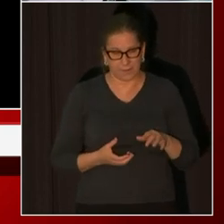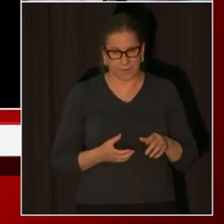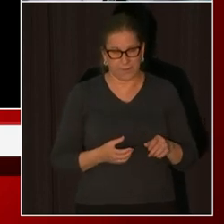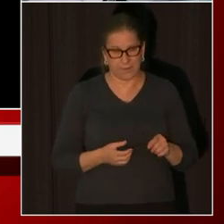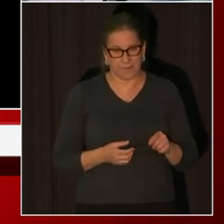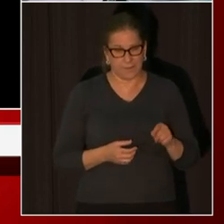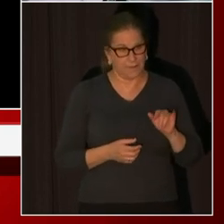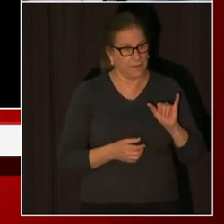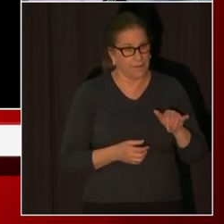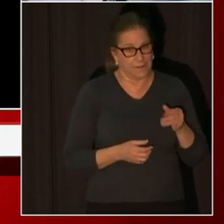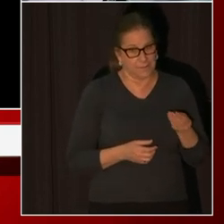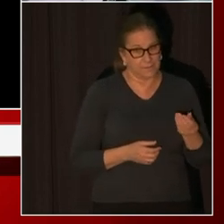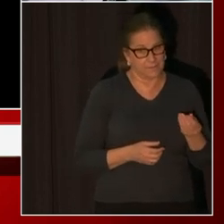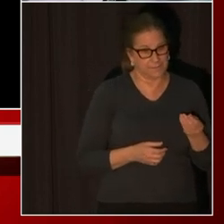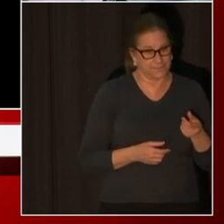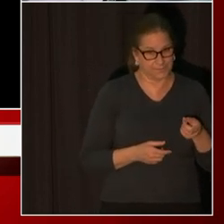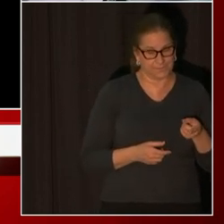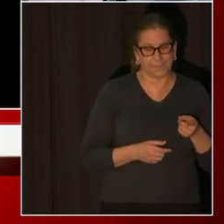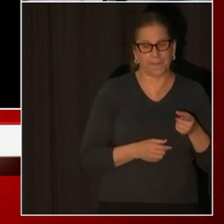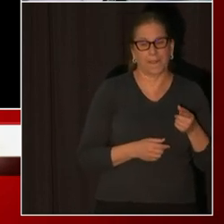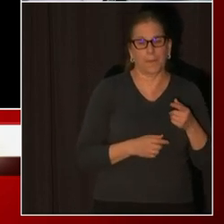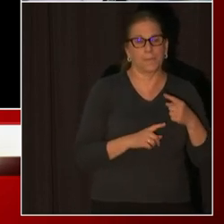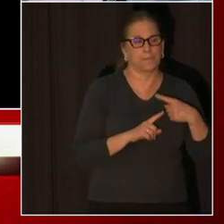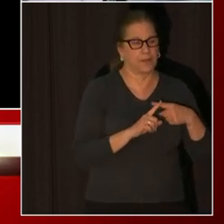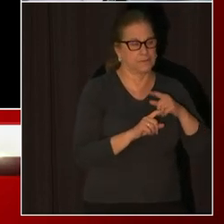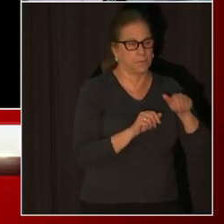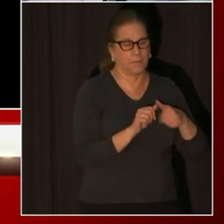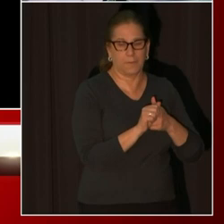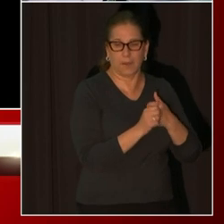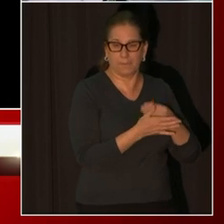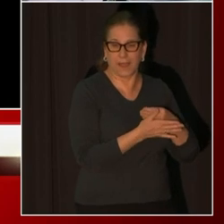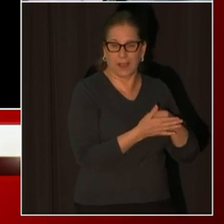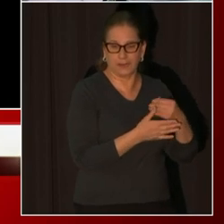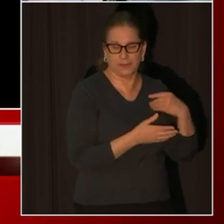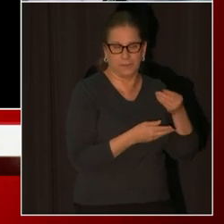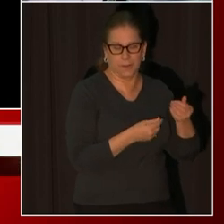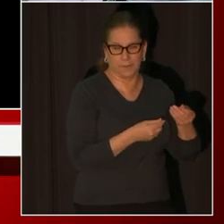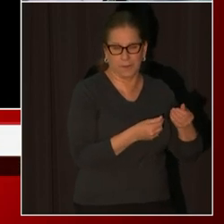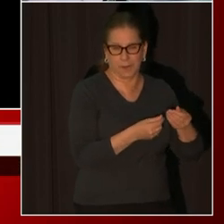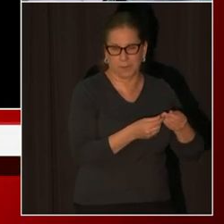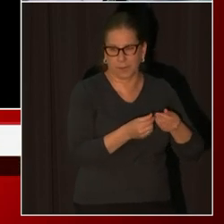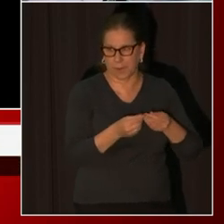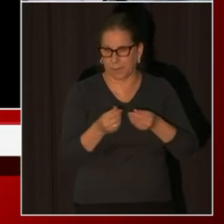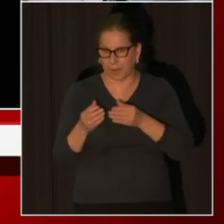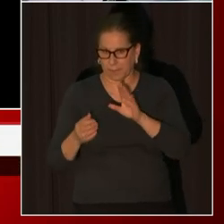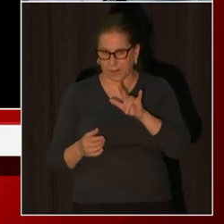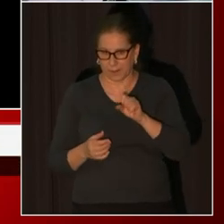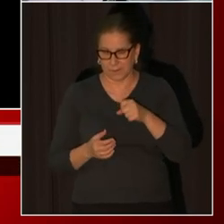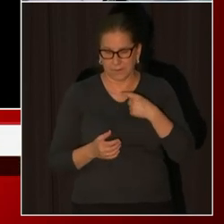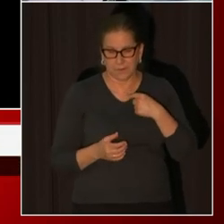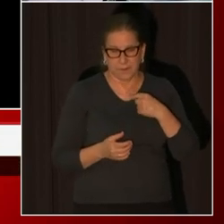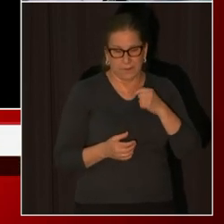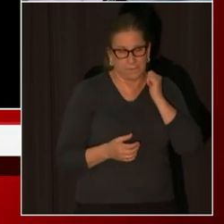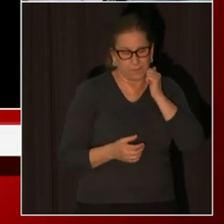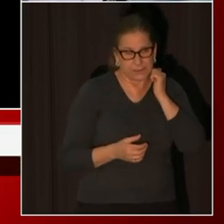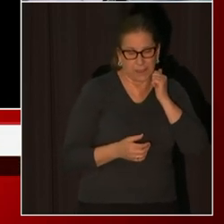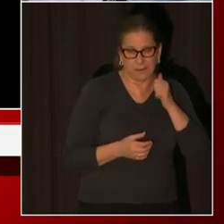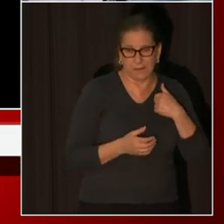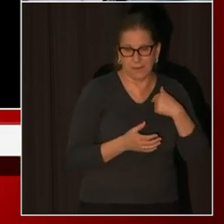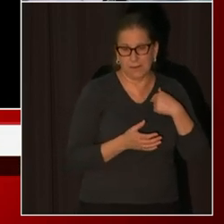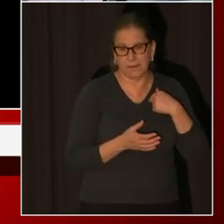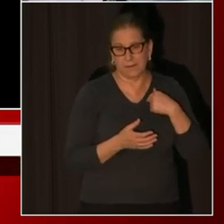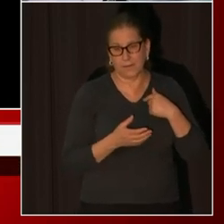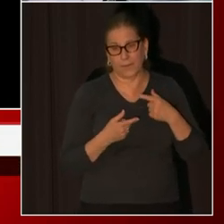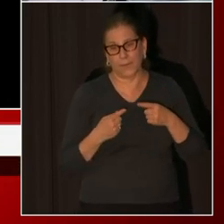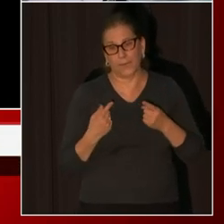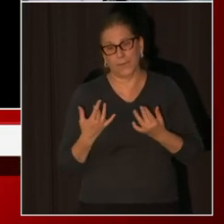to pay the bills and the expenses for the district on an ongoing basis while we wait to receive cash at